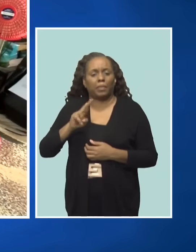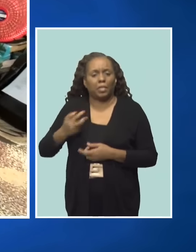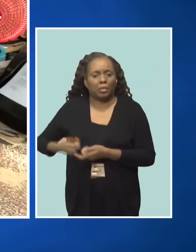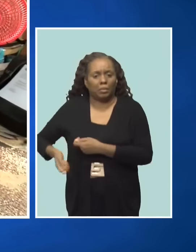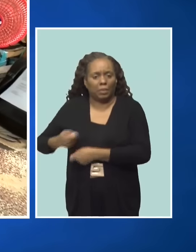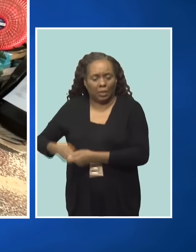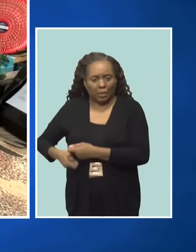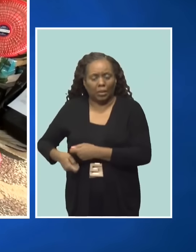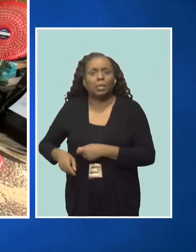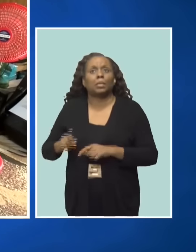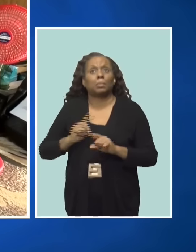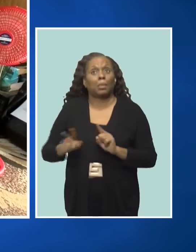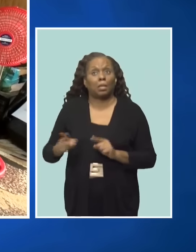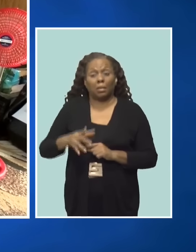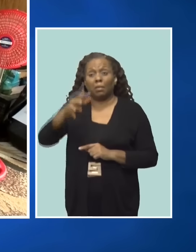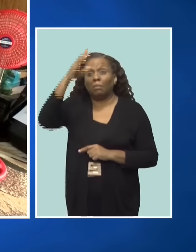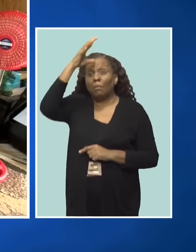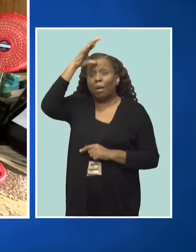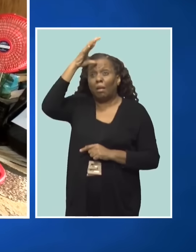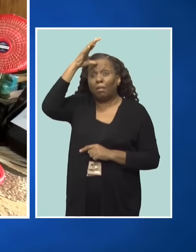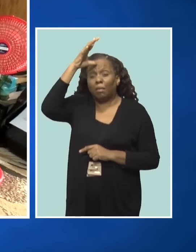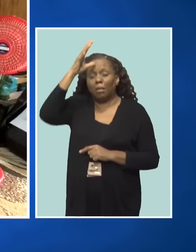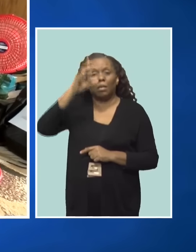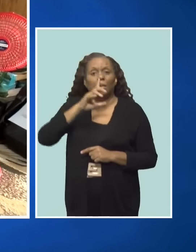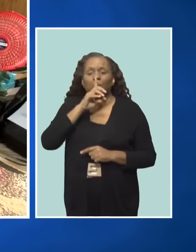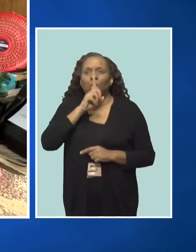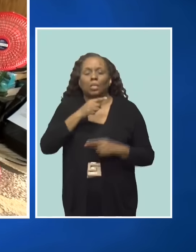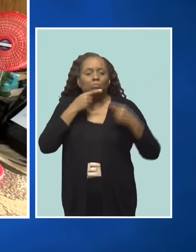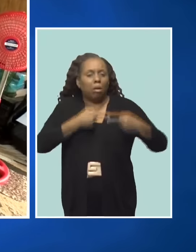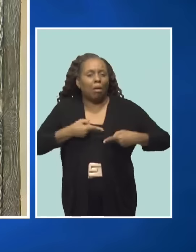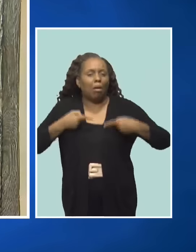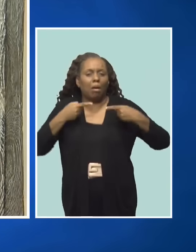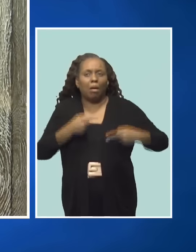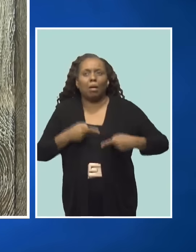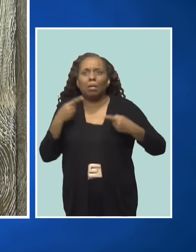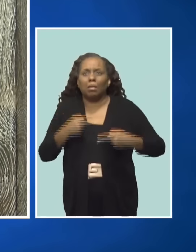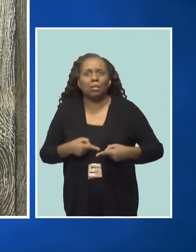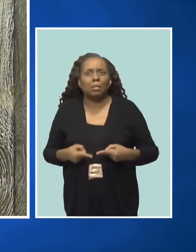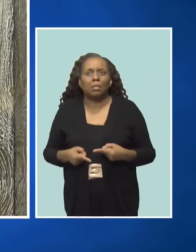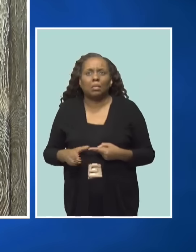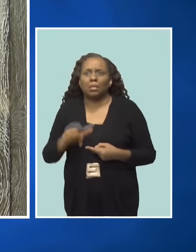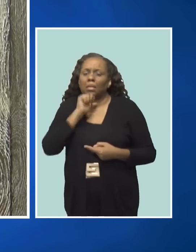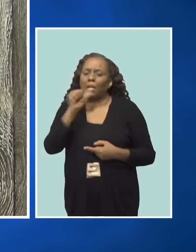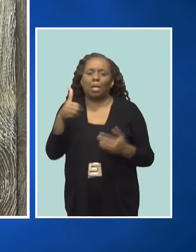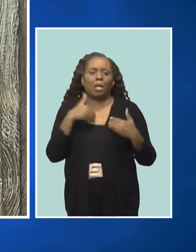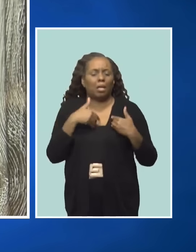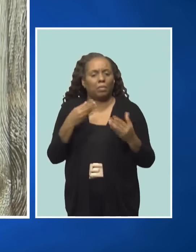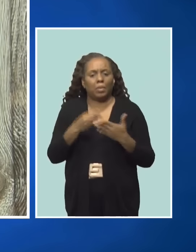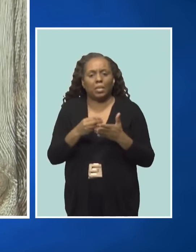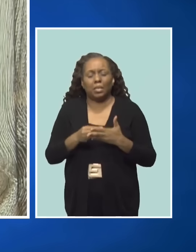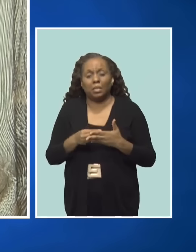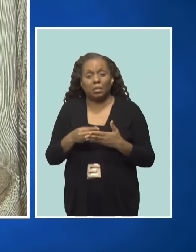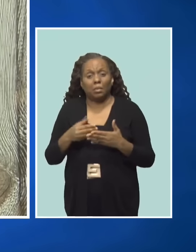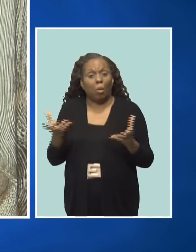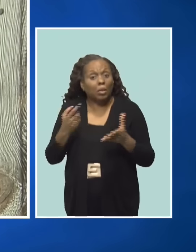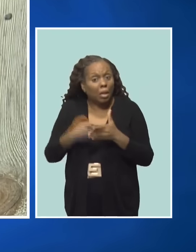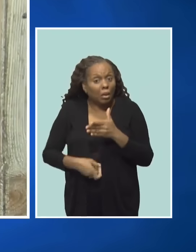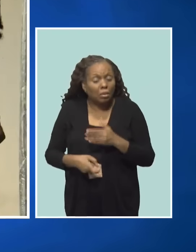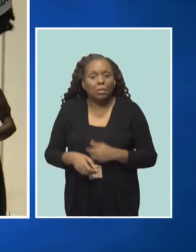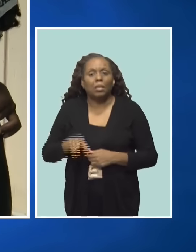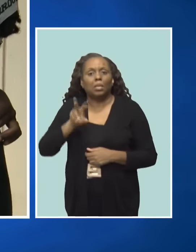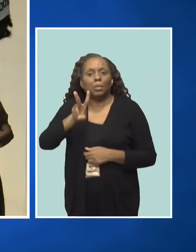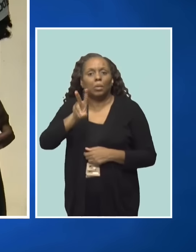But her father, Ryan Yearwood, who is struggling to make ends meet, cannot finance the estimated $250,000